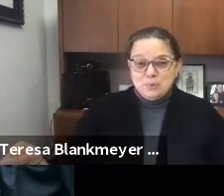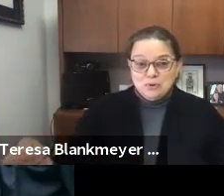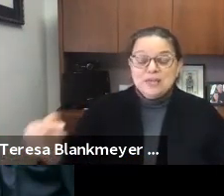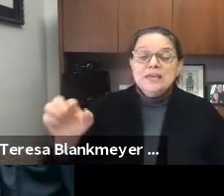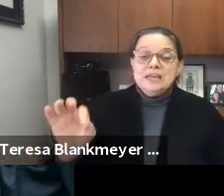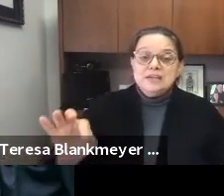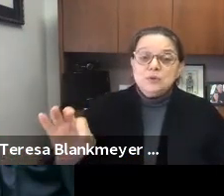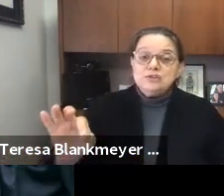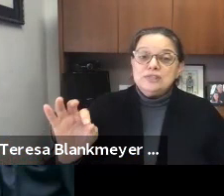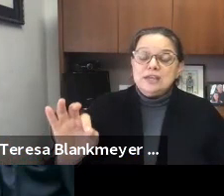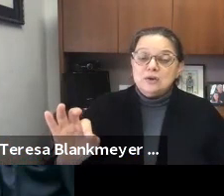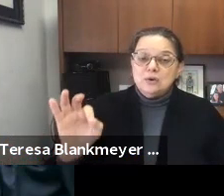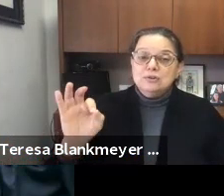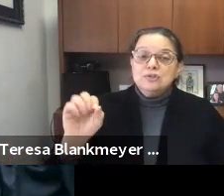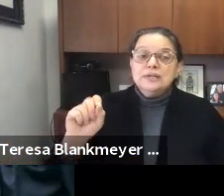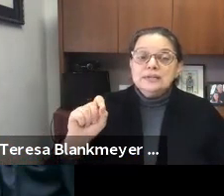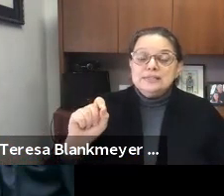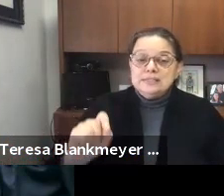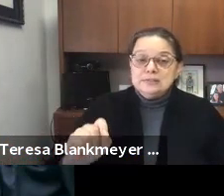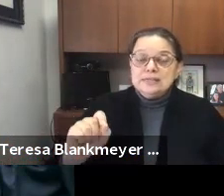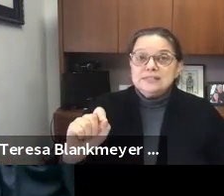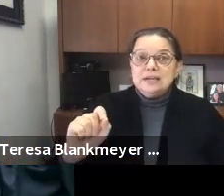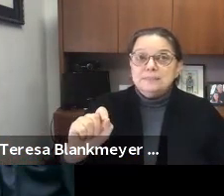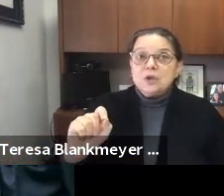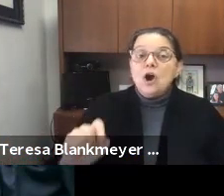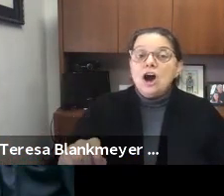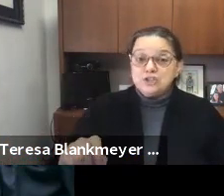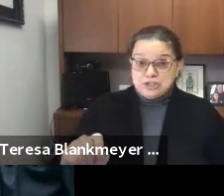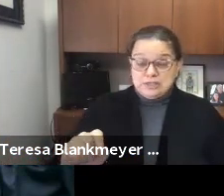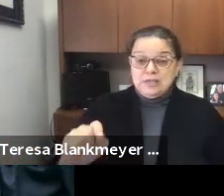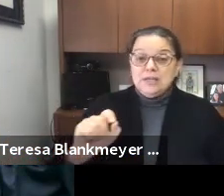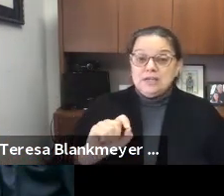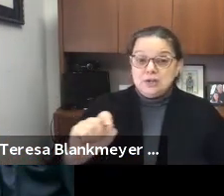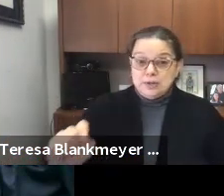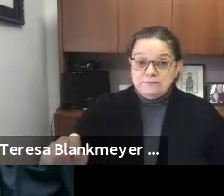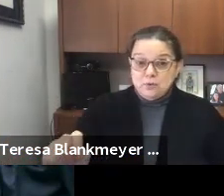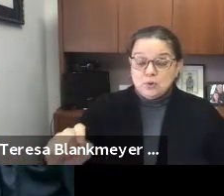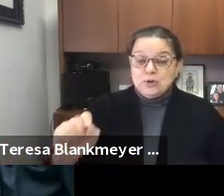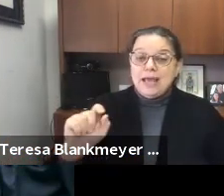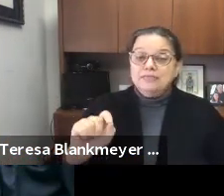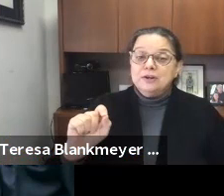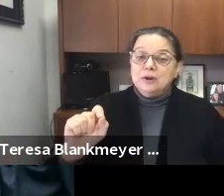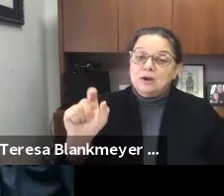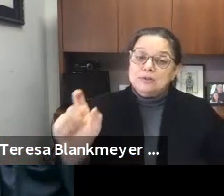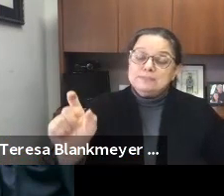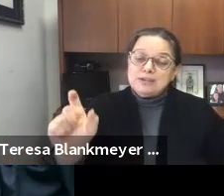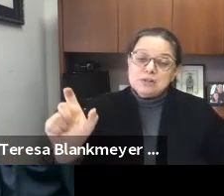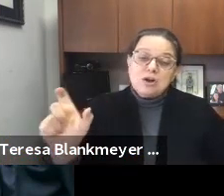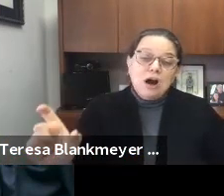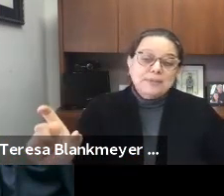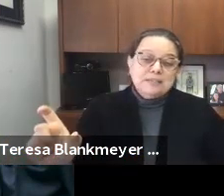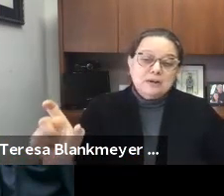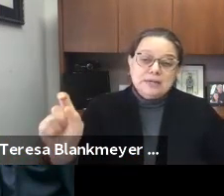that report, in which they urged serious caution in going forward. And there are